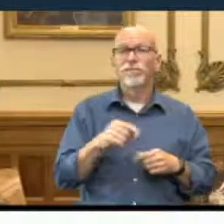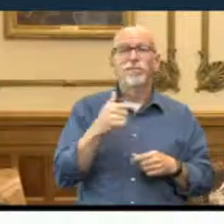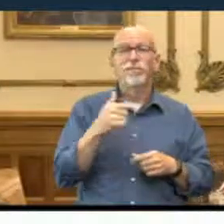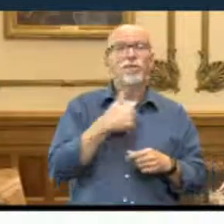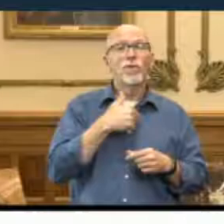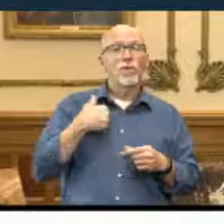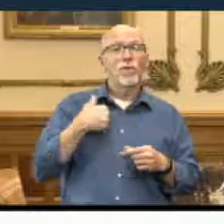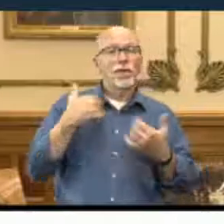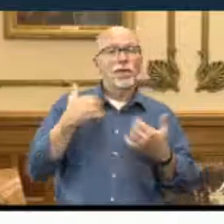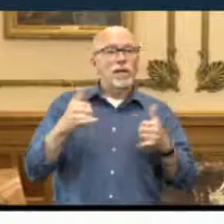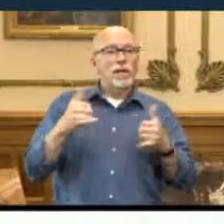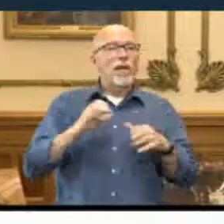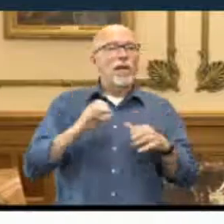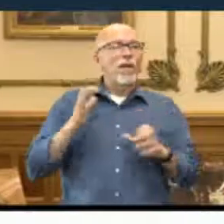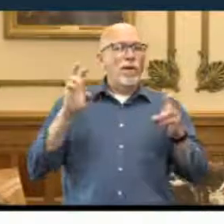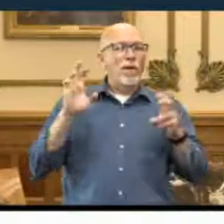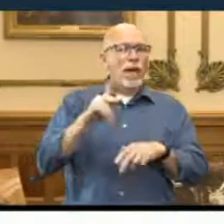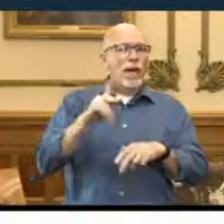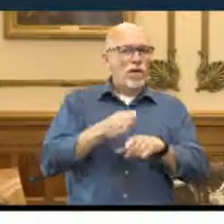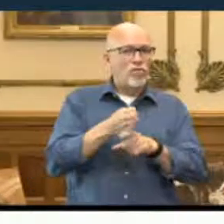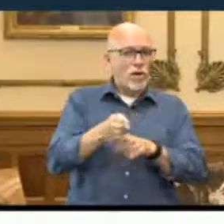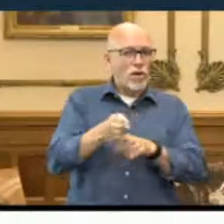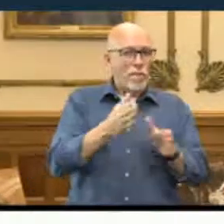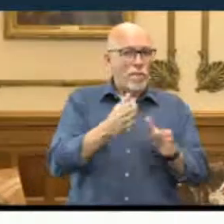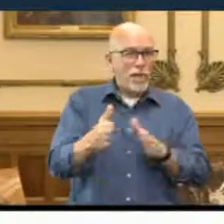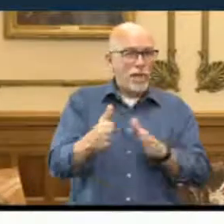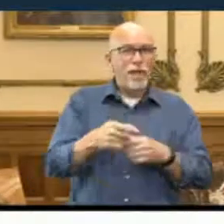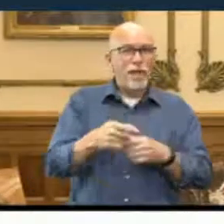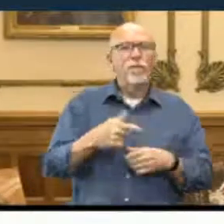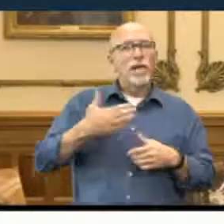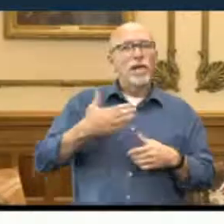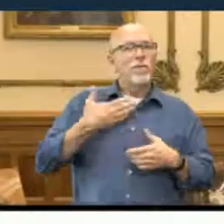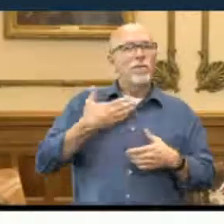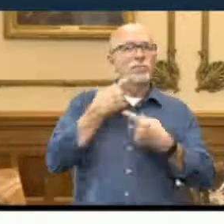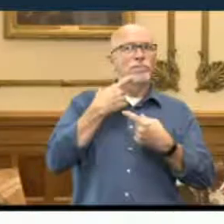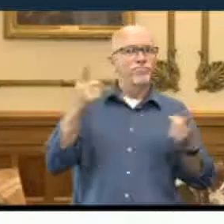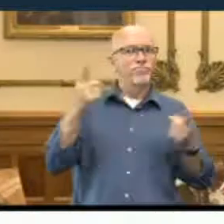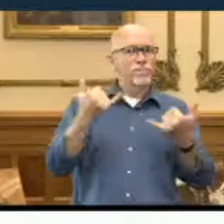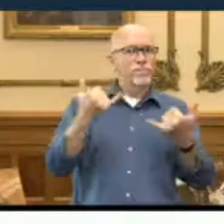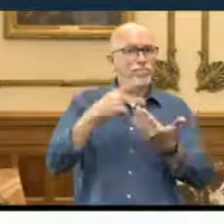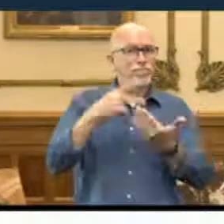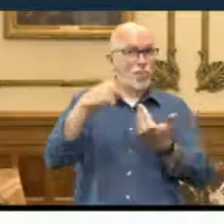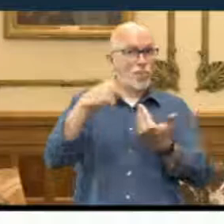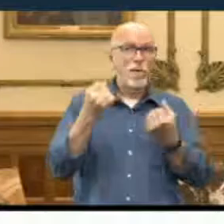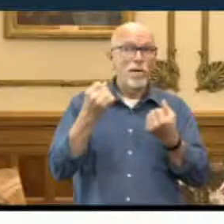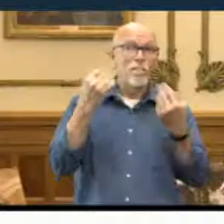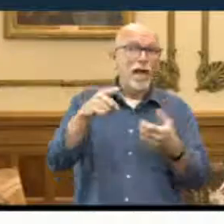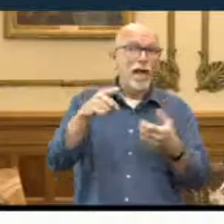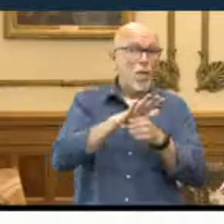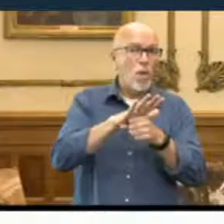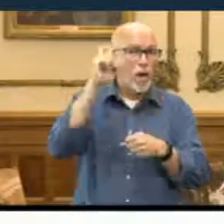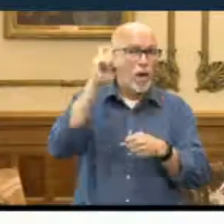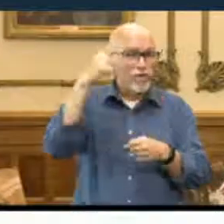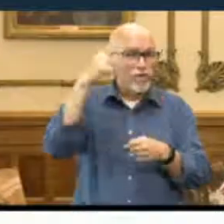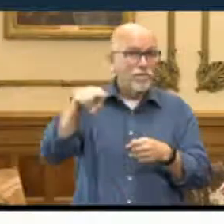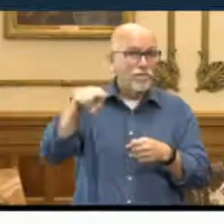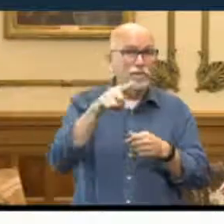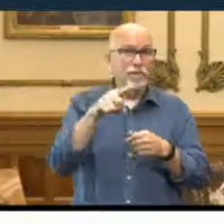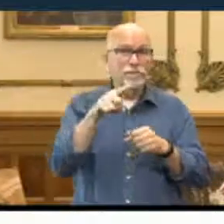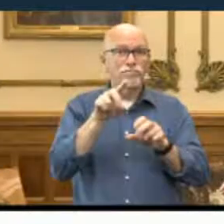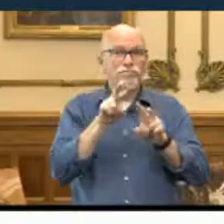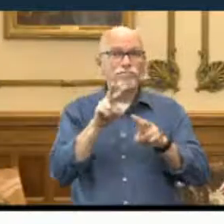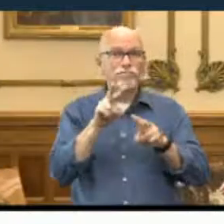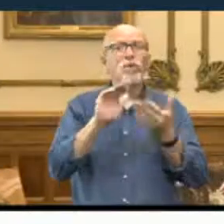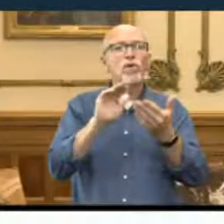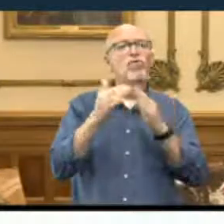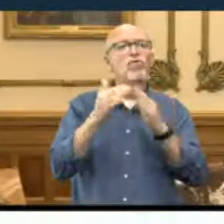are executing our Back on Track plan. It's in full swing. We are happy to announce today that the program that so many in local government covet, our Community